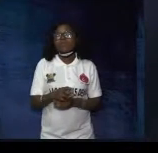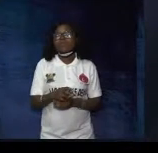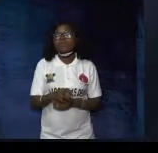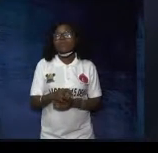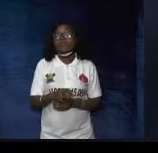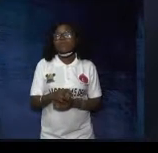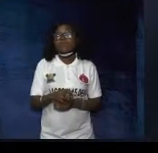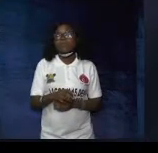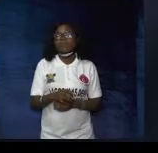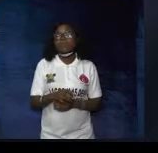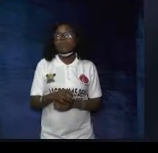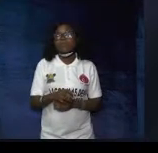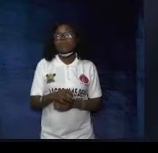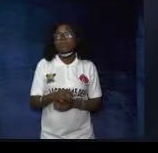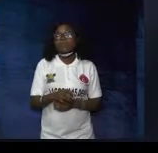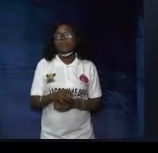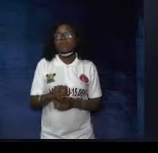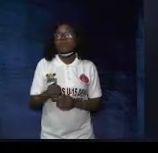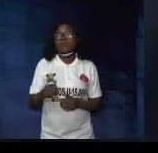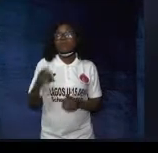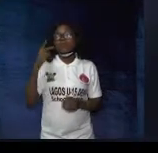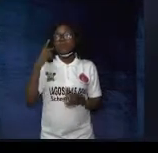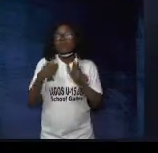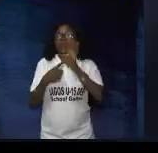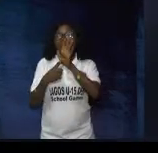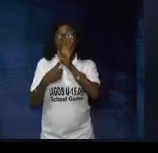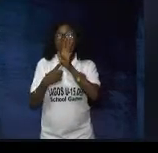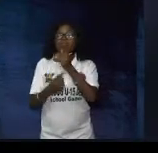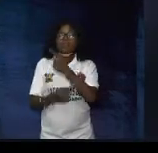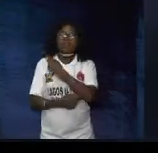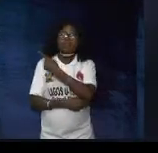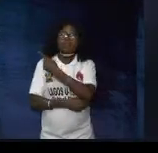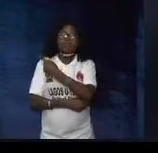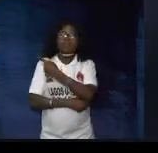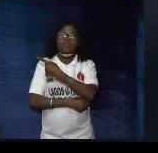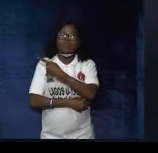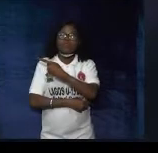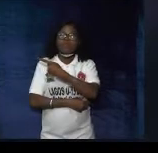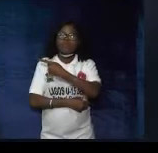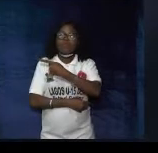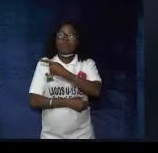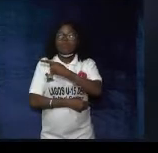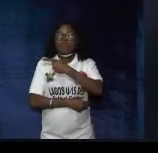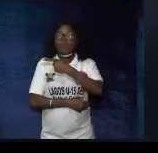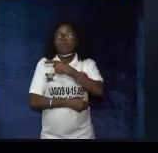me just show you again how we are adding. You follow the line.